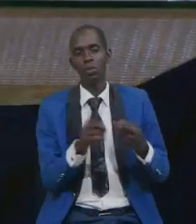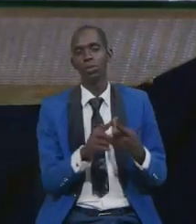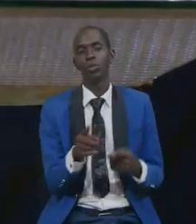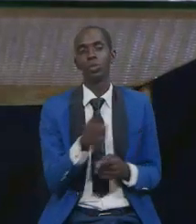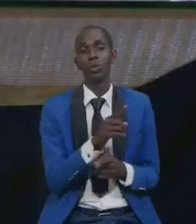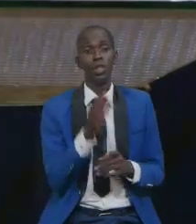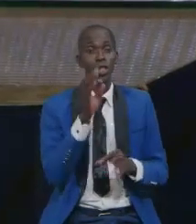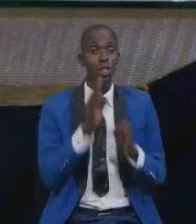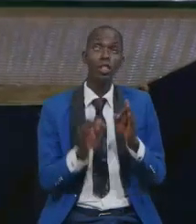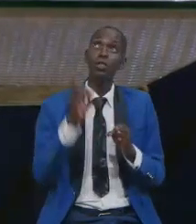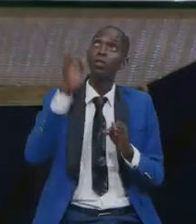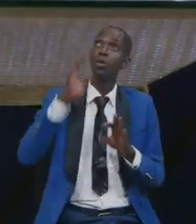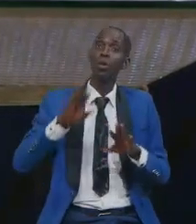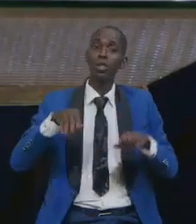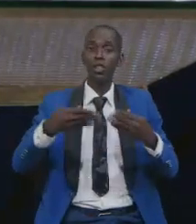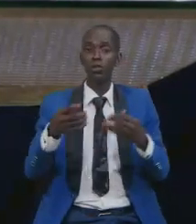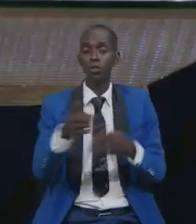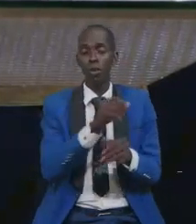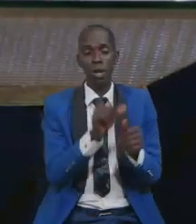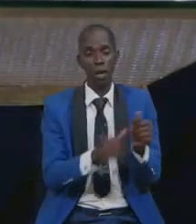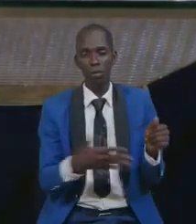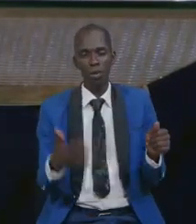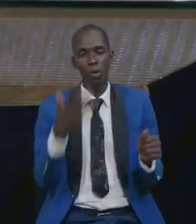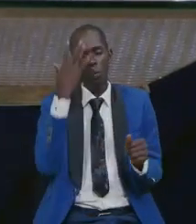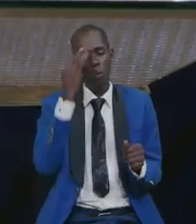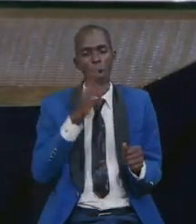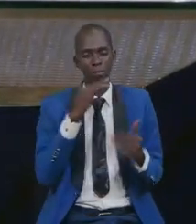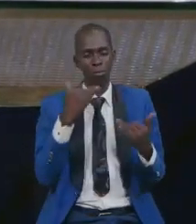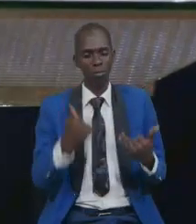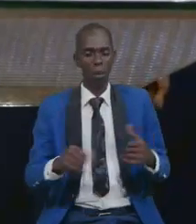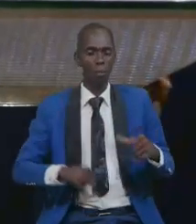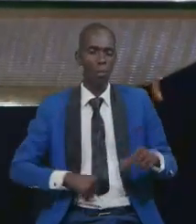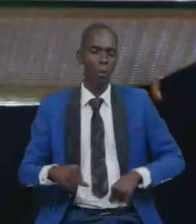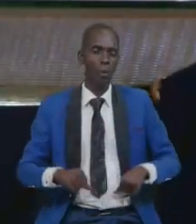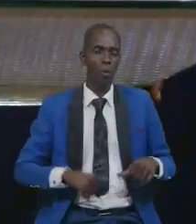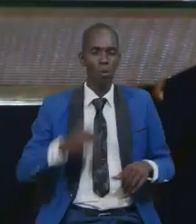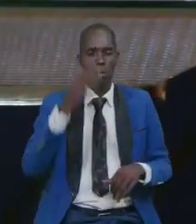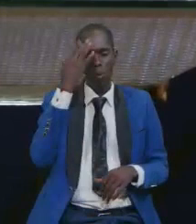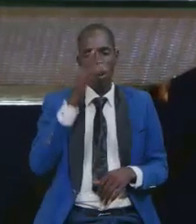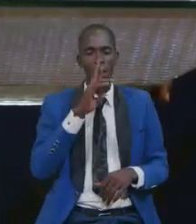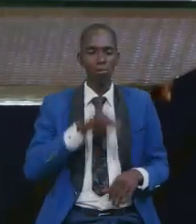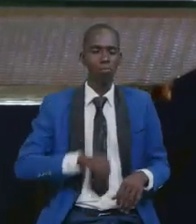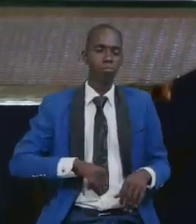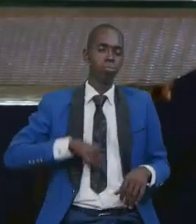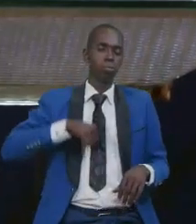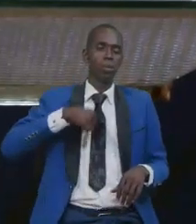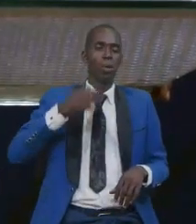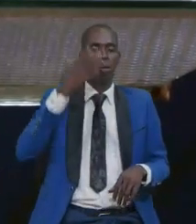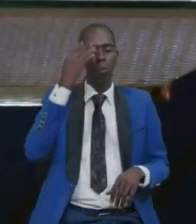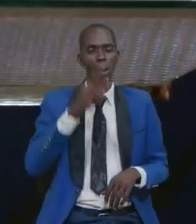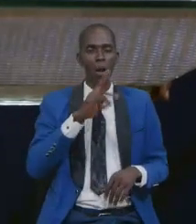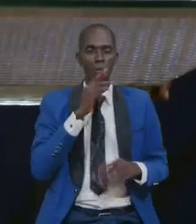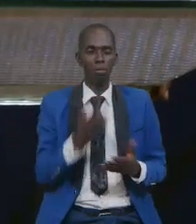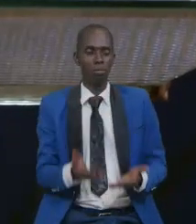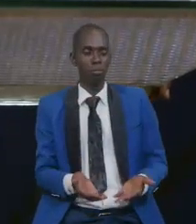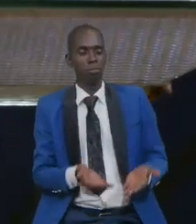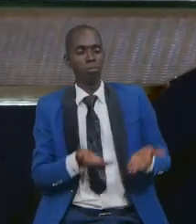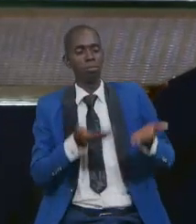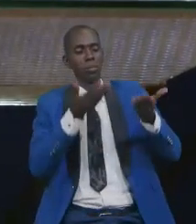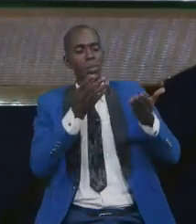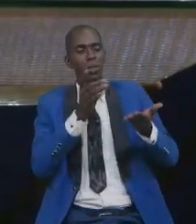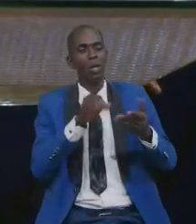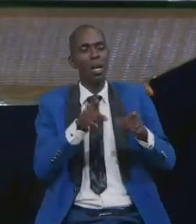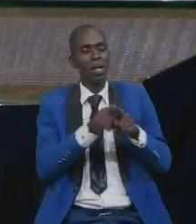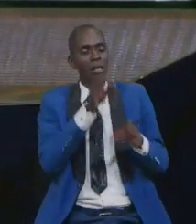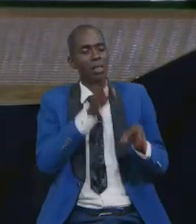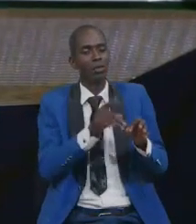has given you, why are you boasting? Why are you proud? Why are you exalted as if God has not given